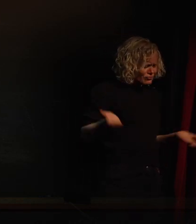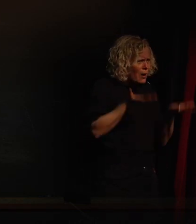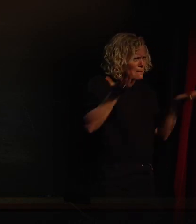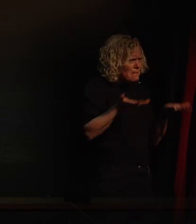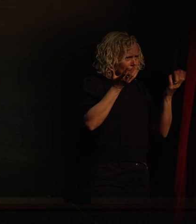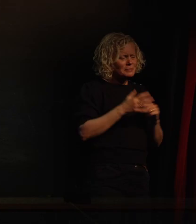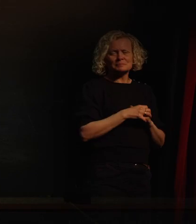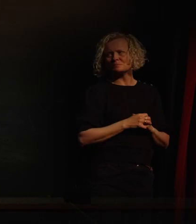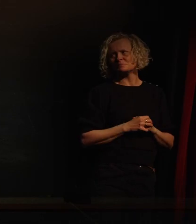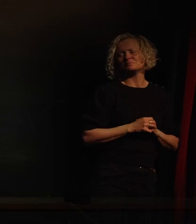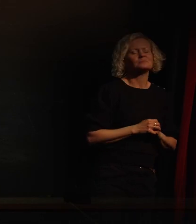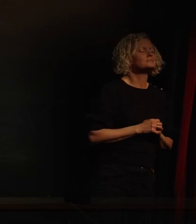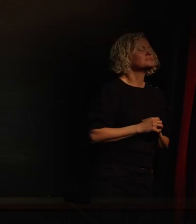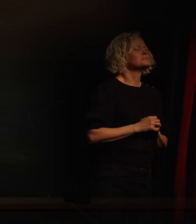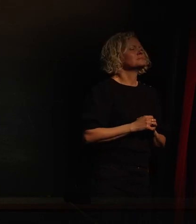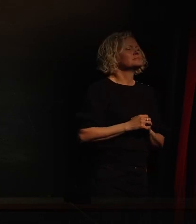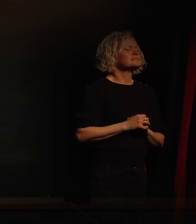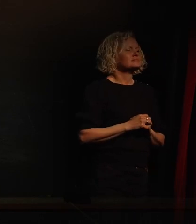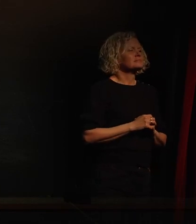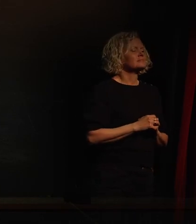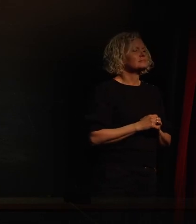bit of that. Oh.